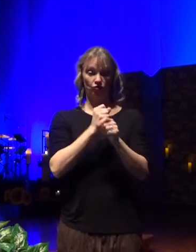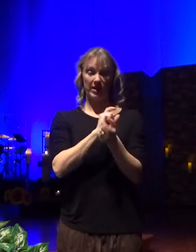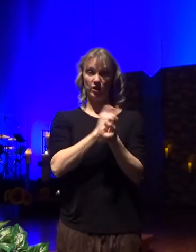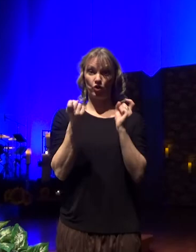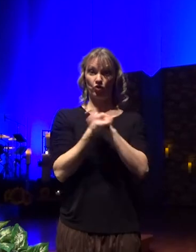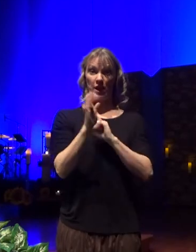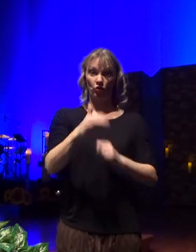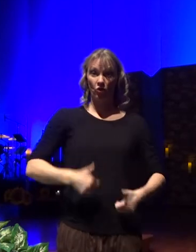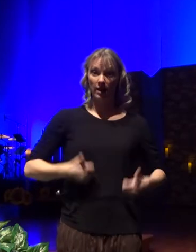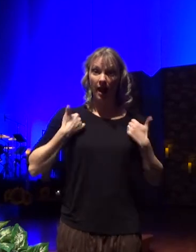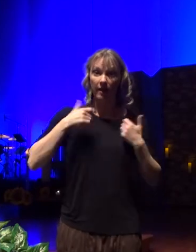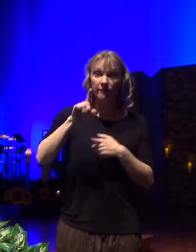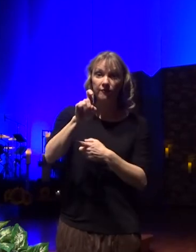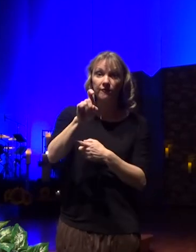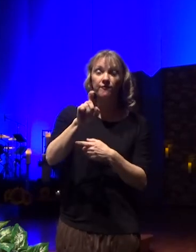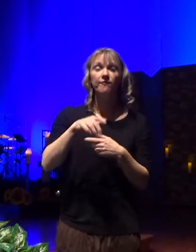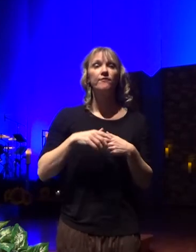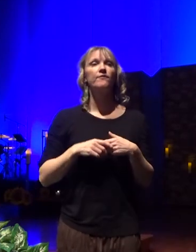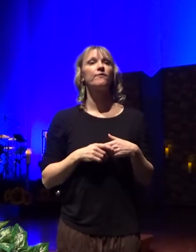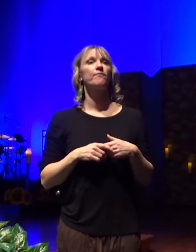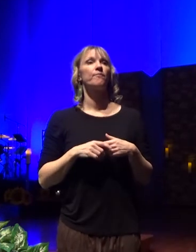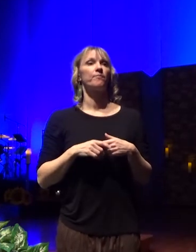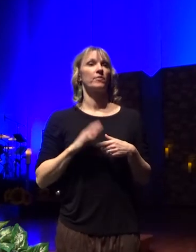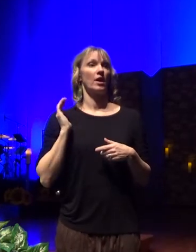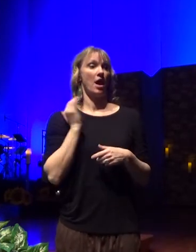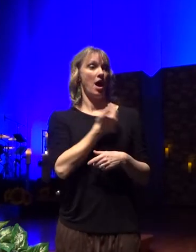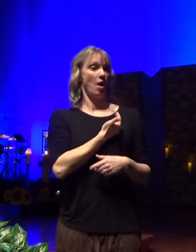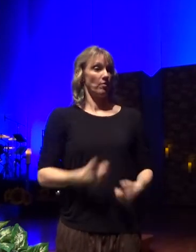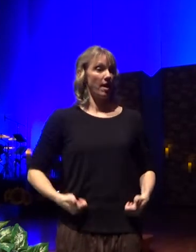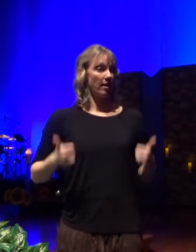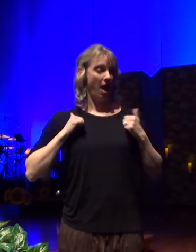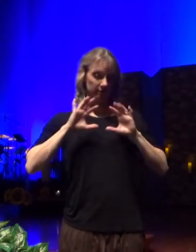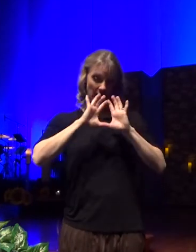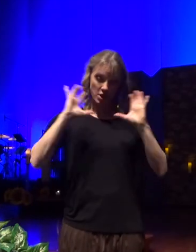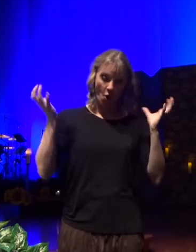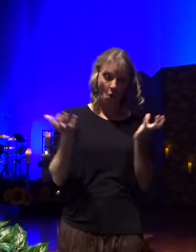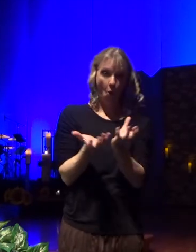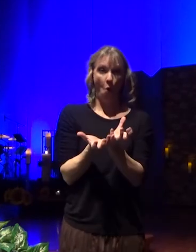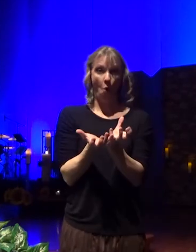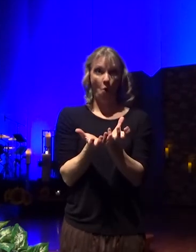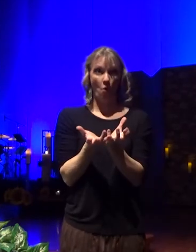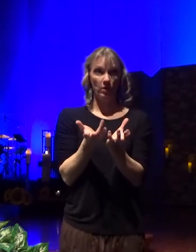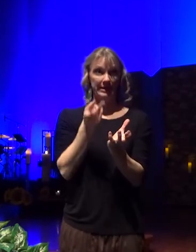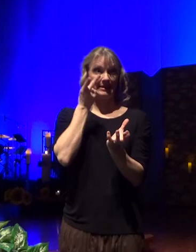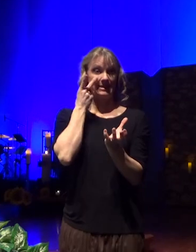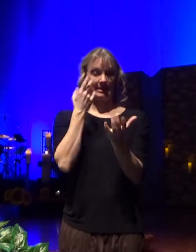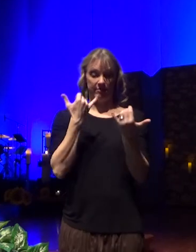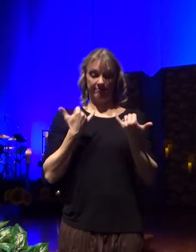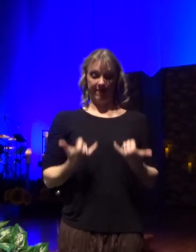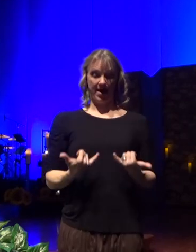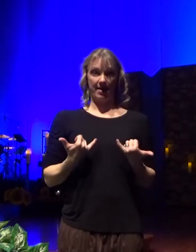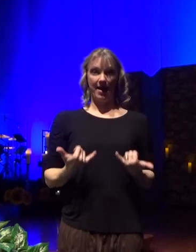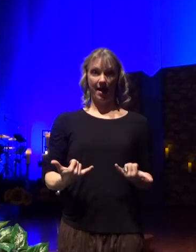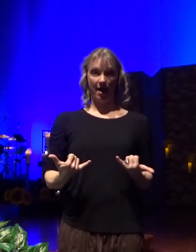shift? And when it comes to the whole of our life, when we can begin to see that